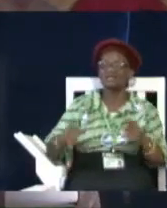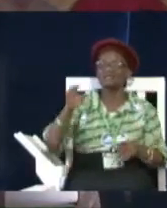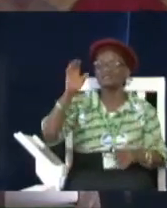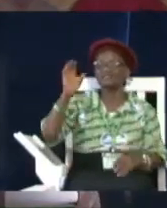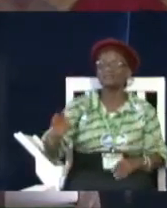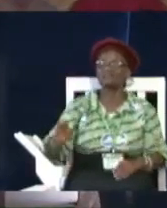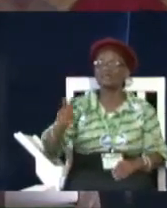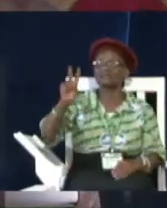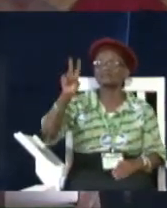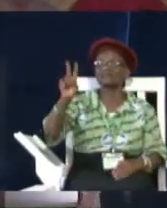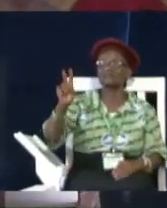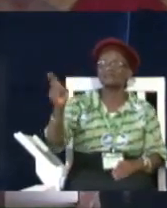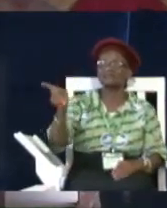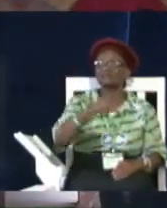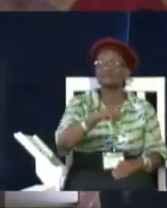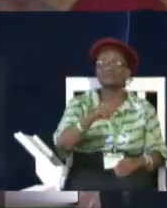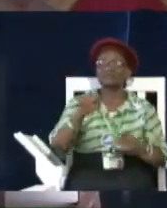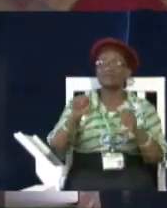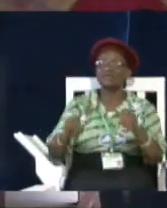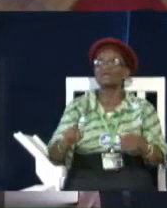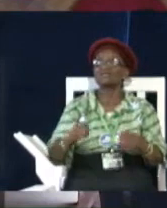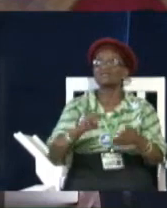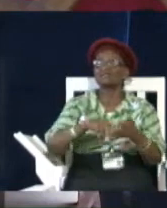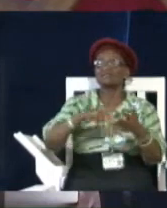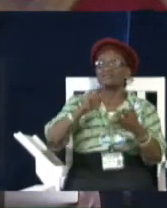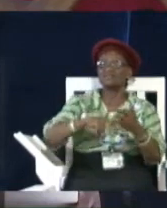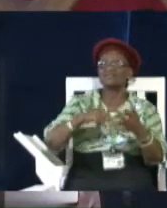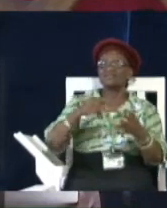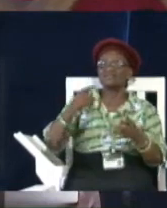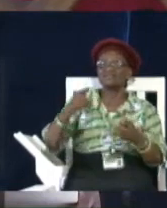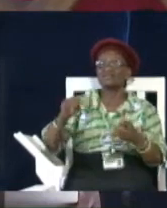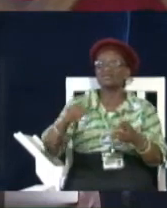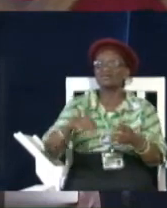you can read the whole story from verse 1 to 15.